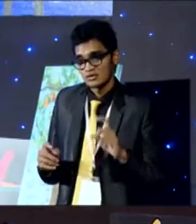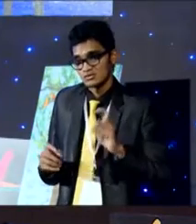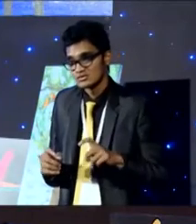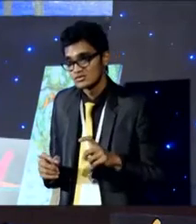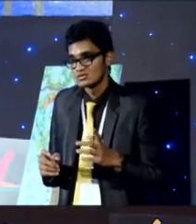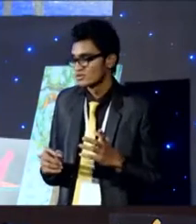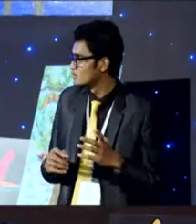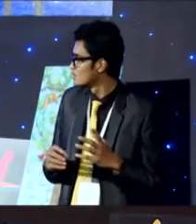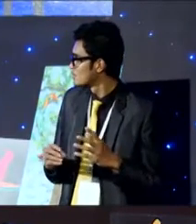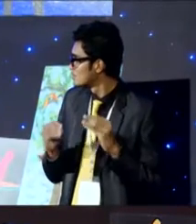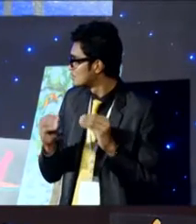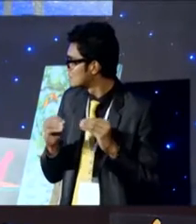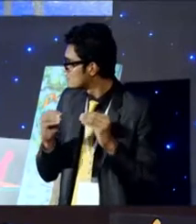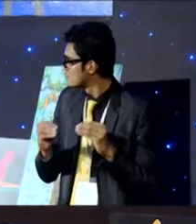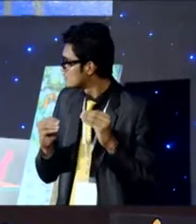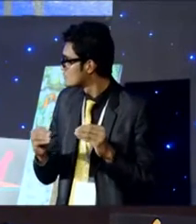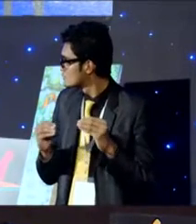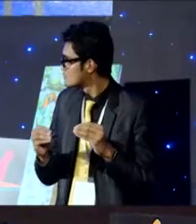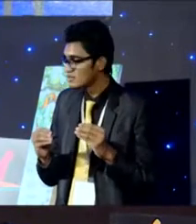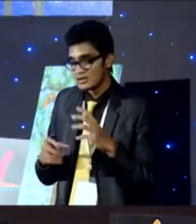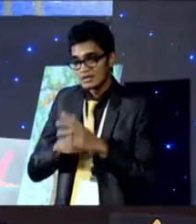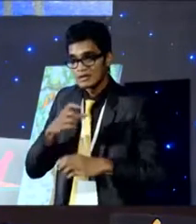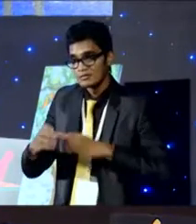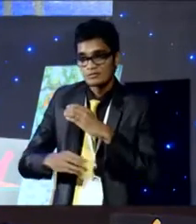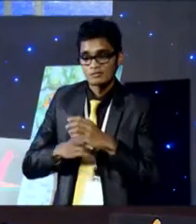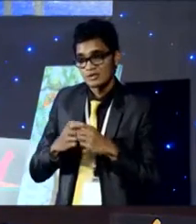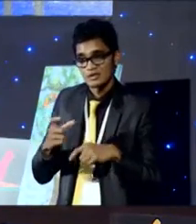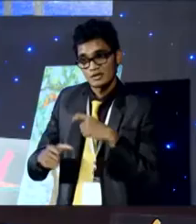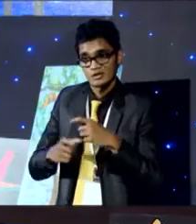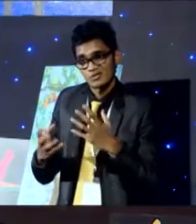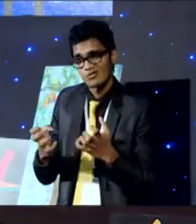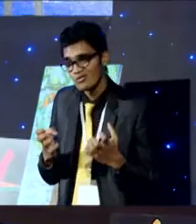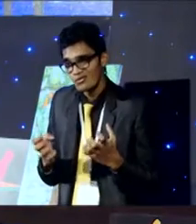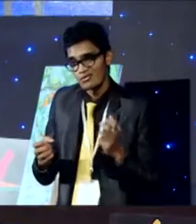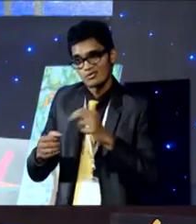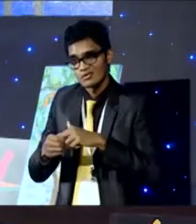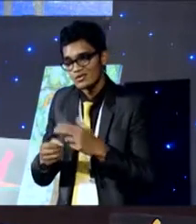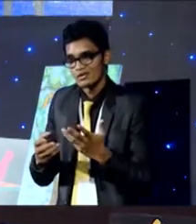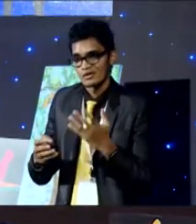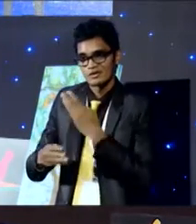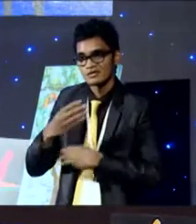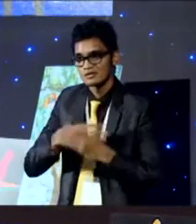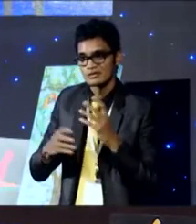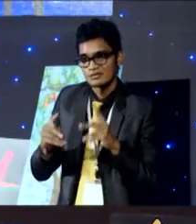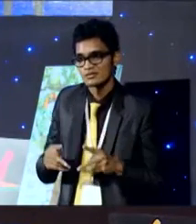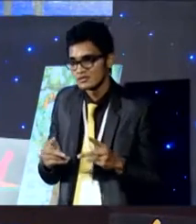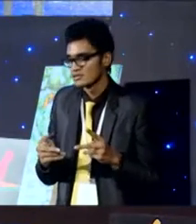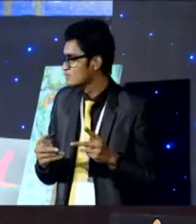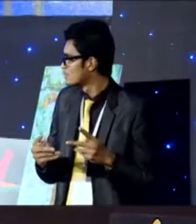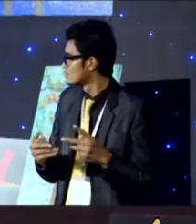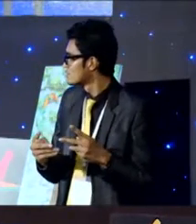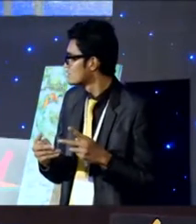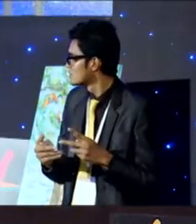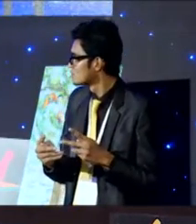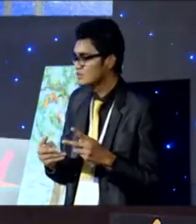us create the right environment, let us have our people work with them. Because the objective is very clear, they want anyone who comes on board